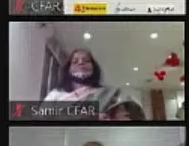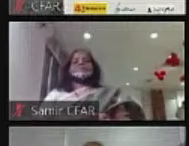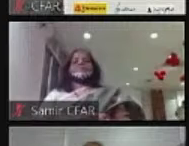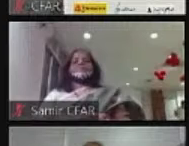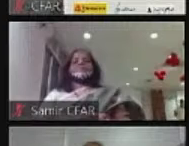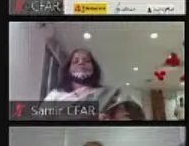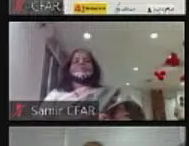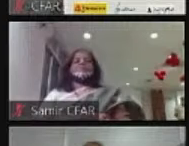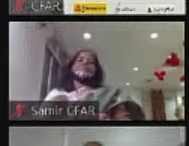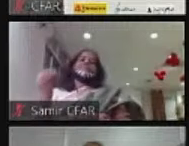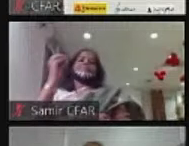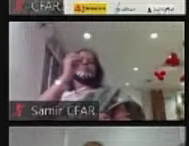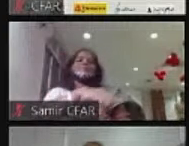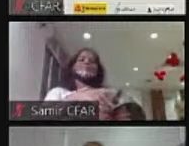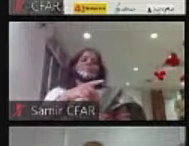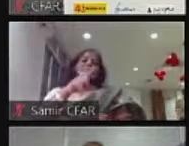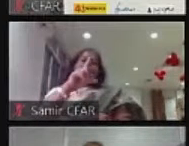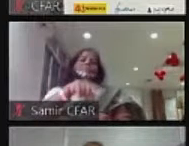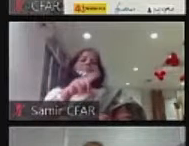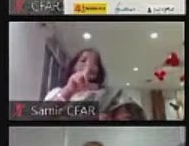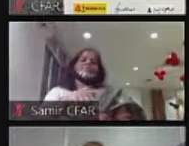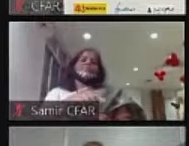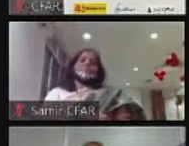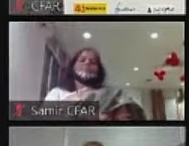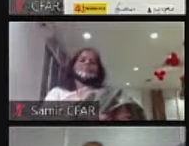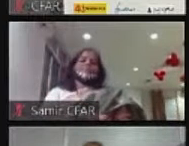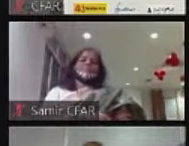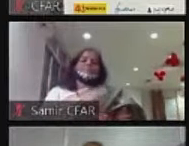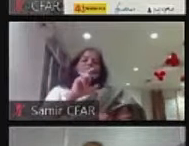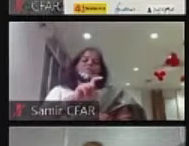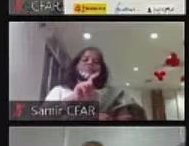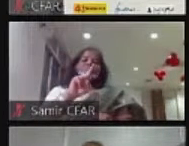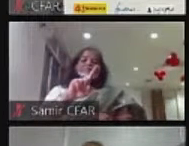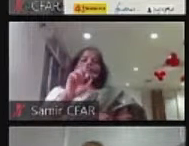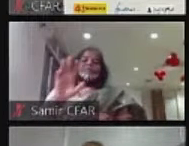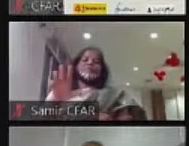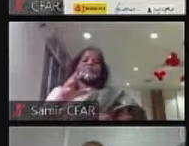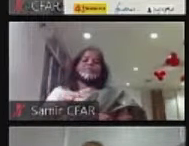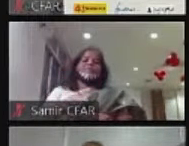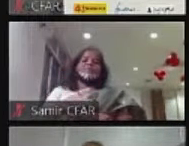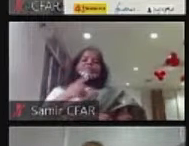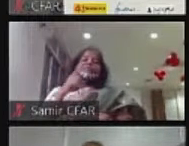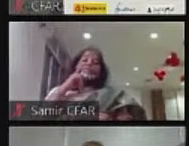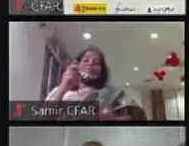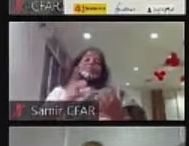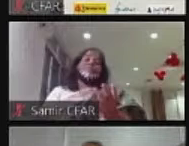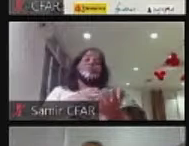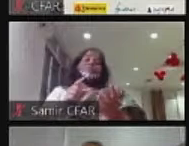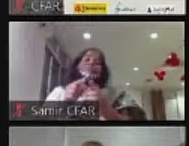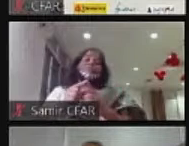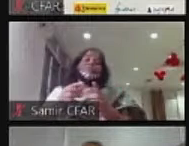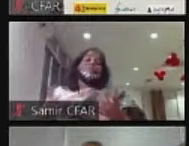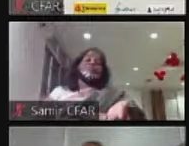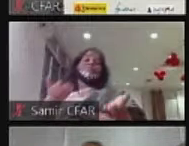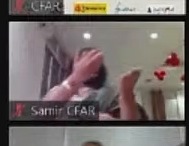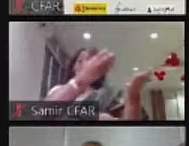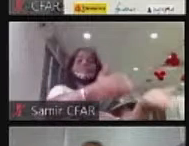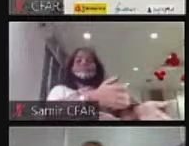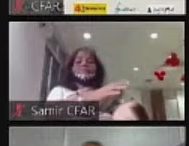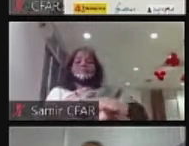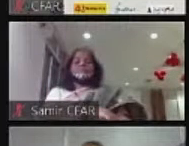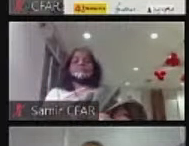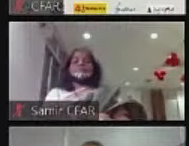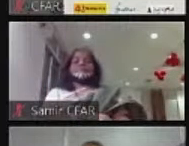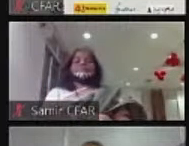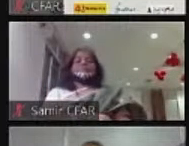is a right that we should have access to them, and especially during COVID is absolutely essential.